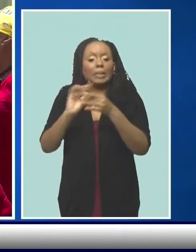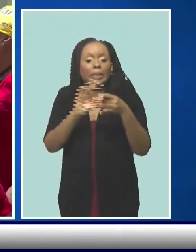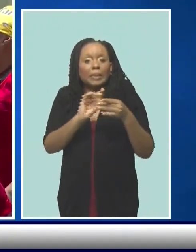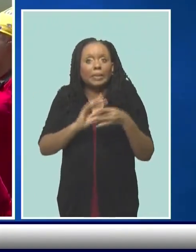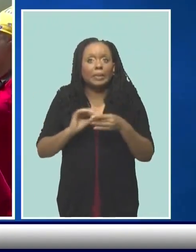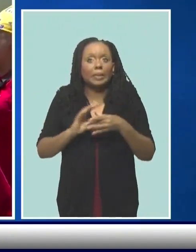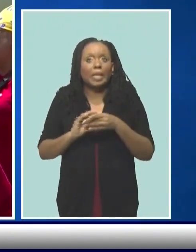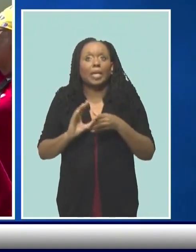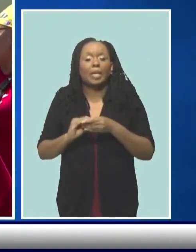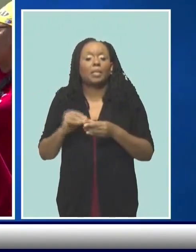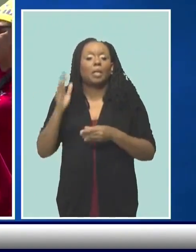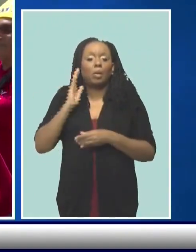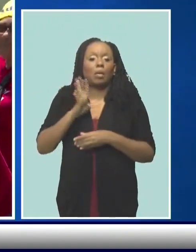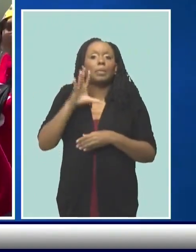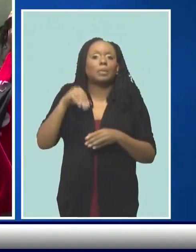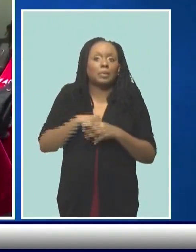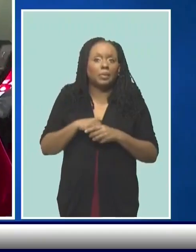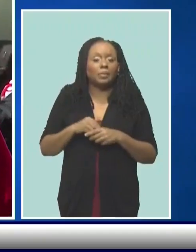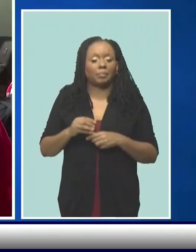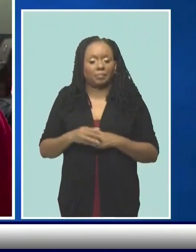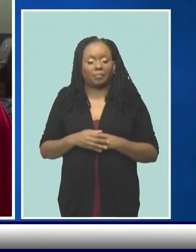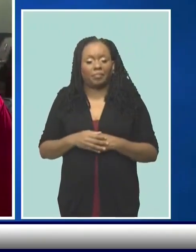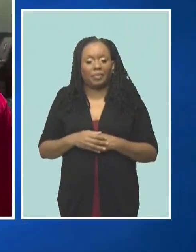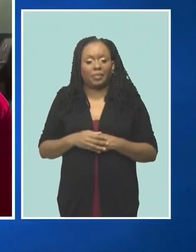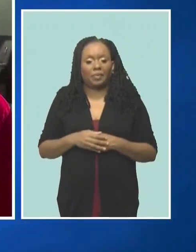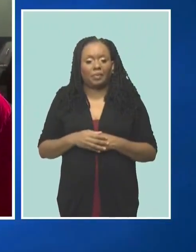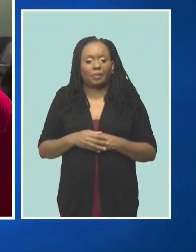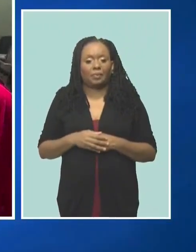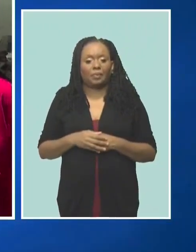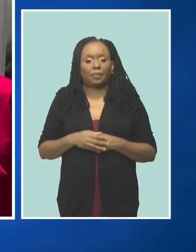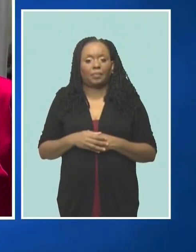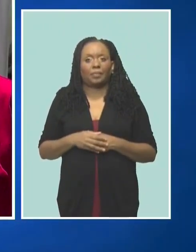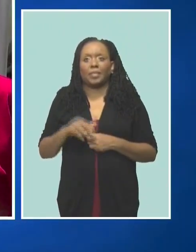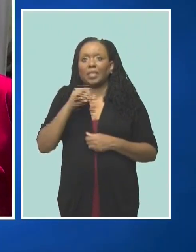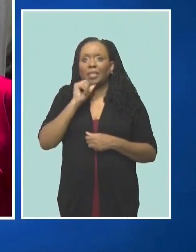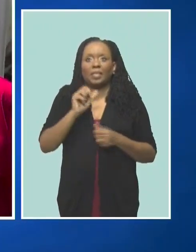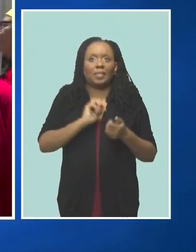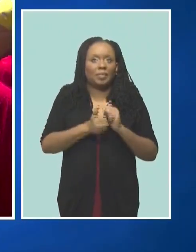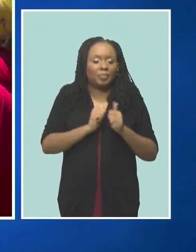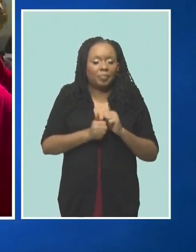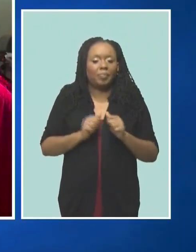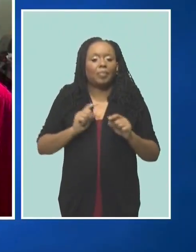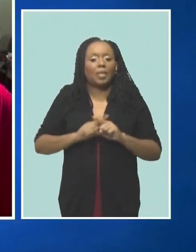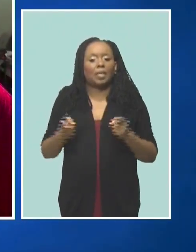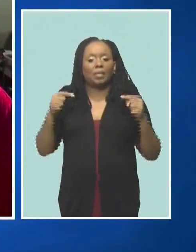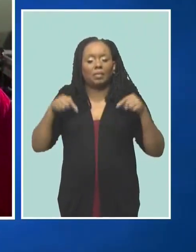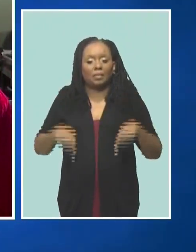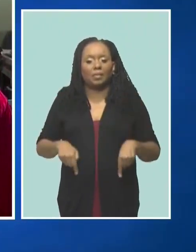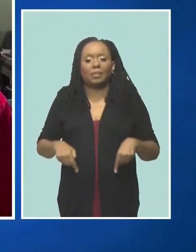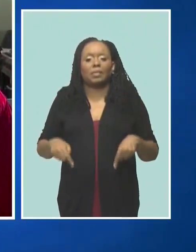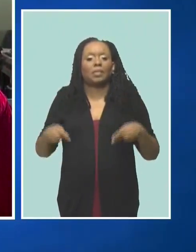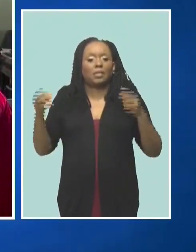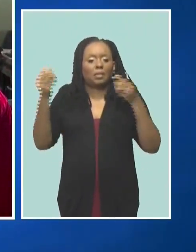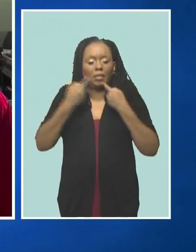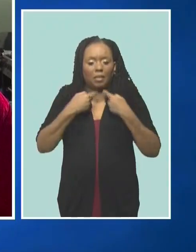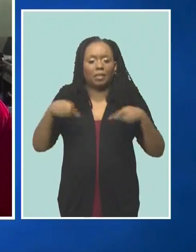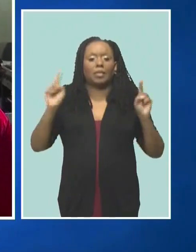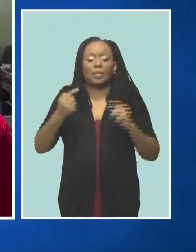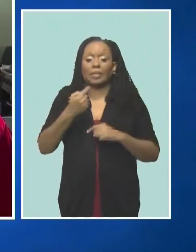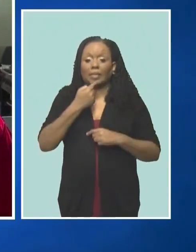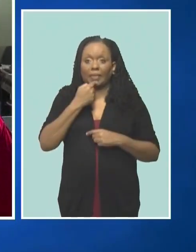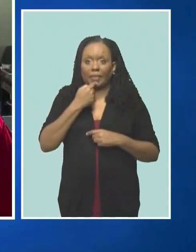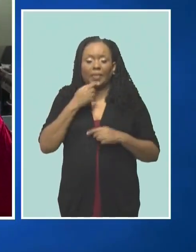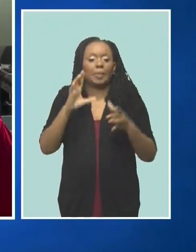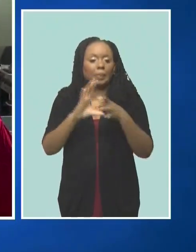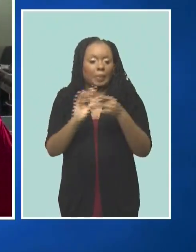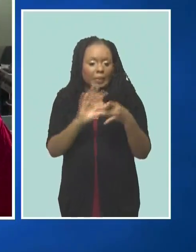popular calypsos. So this is not, we are not in competition. We are here to deliver a serious message that HIV,